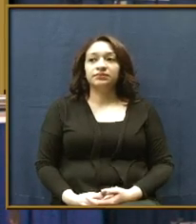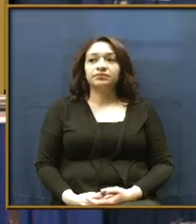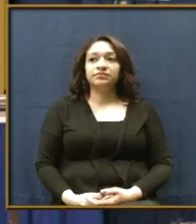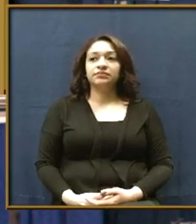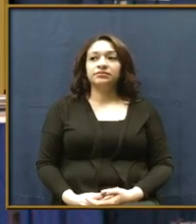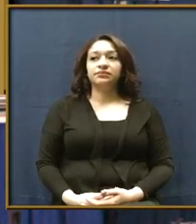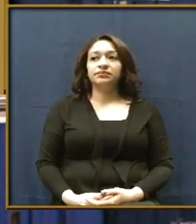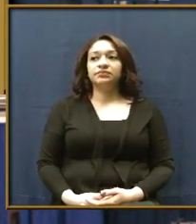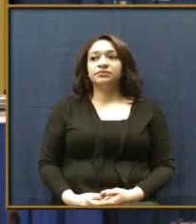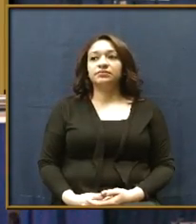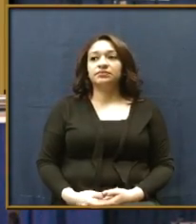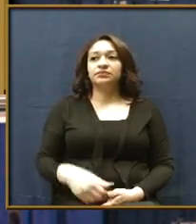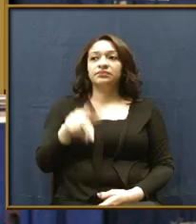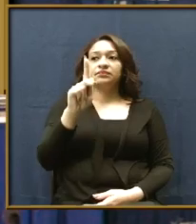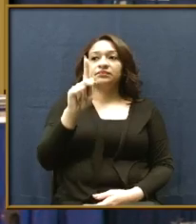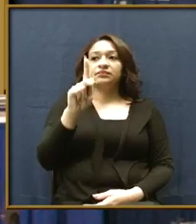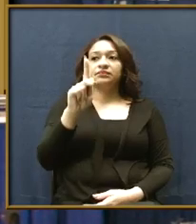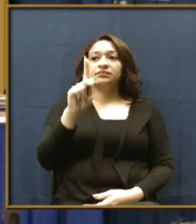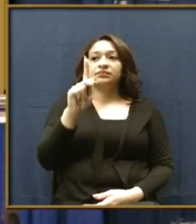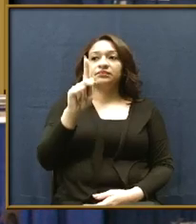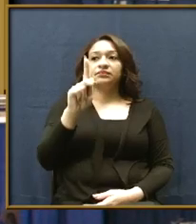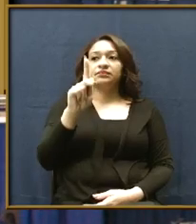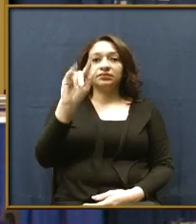Kit Chambers.